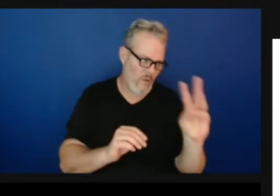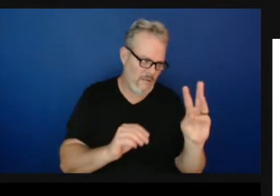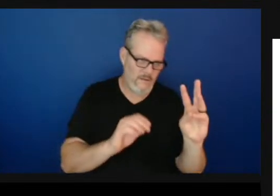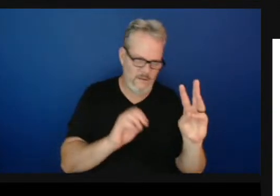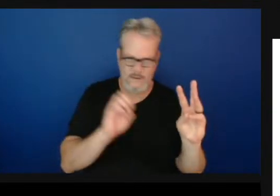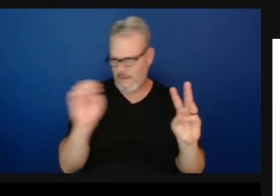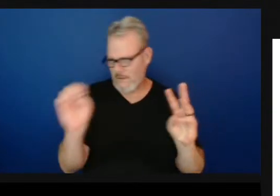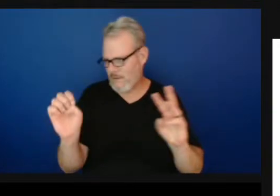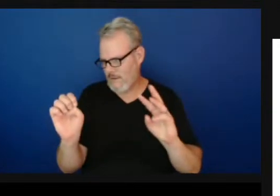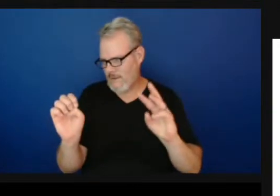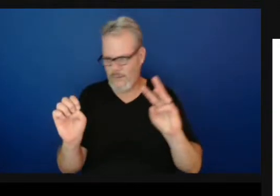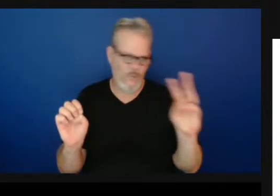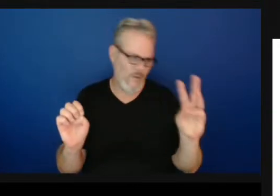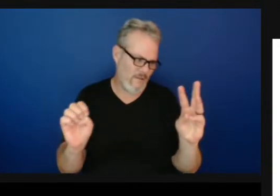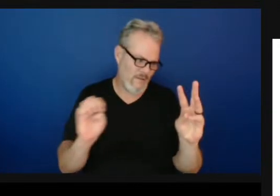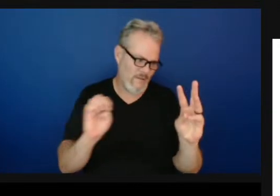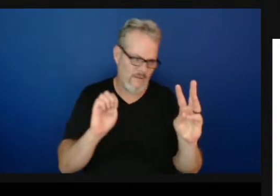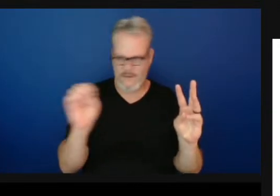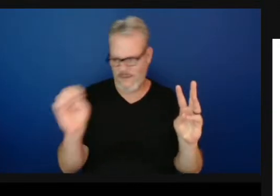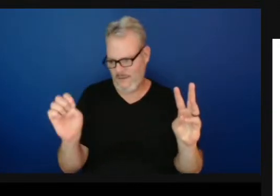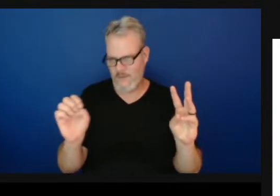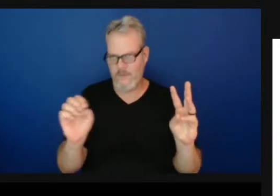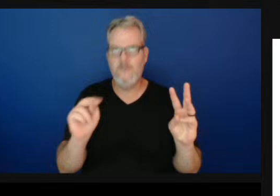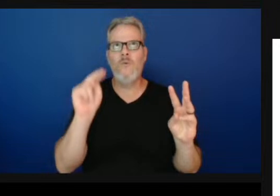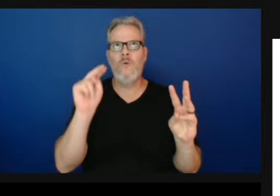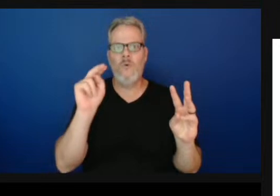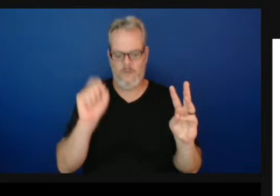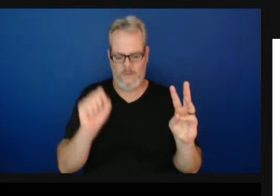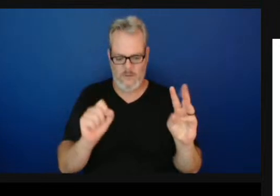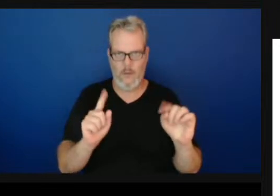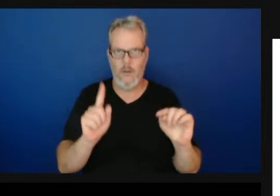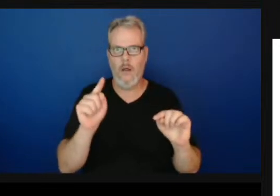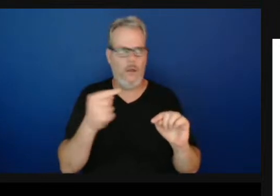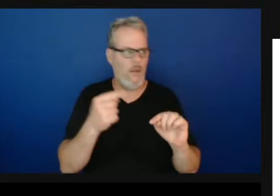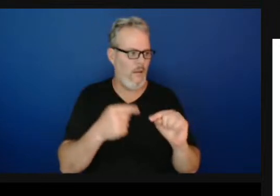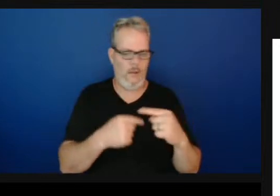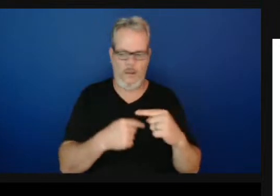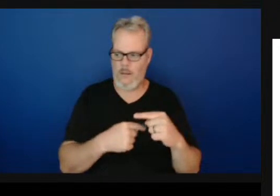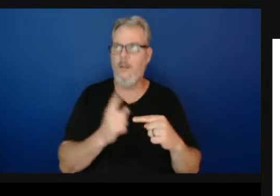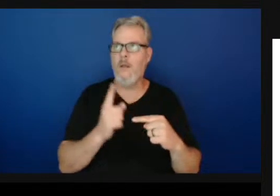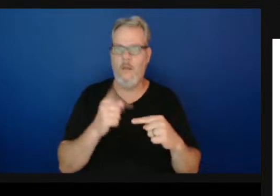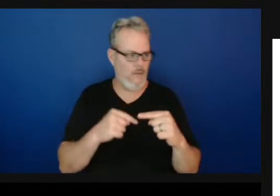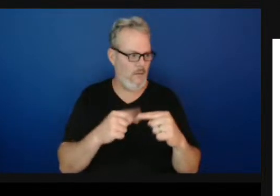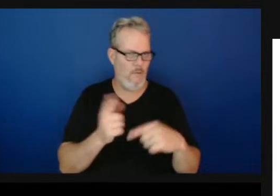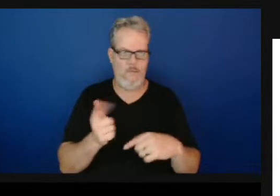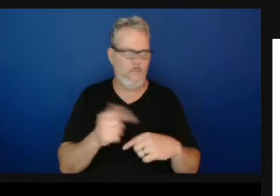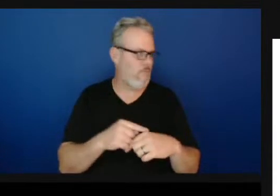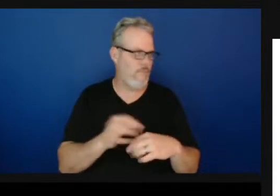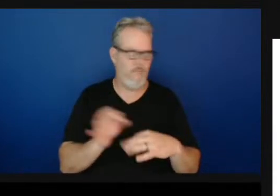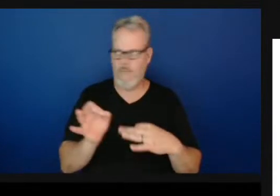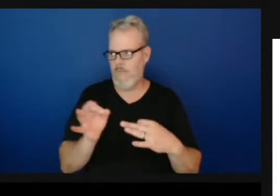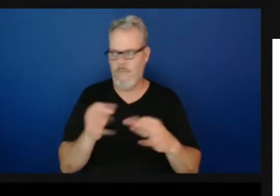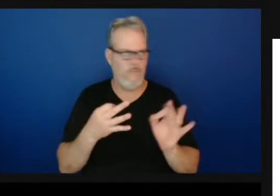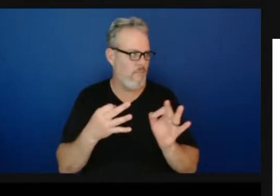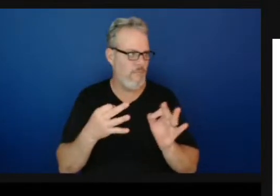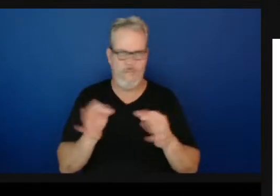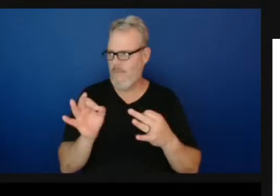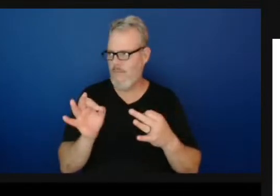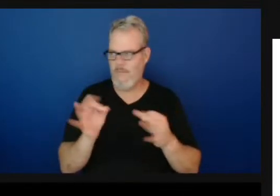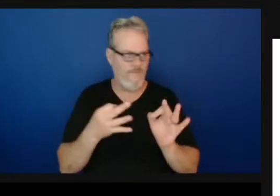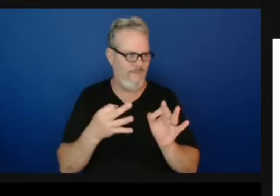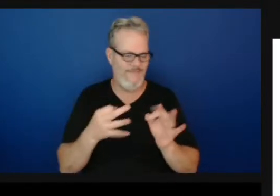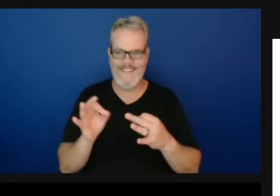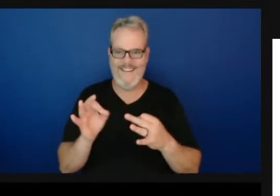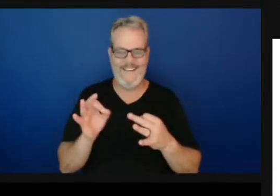and to the east. It looks like it's going to the north, and to the south, and to the north, and to the south. It's like really ping-ponging around. It's going up and down, and